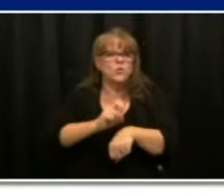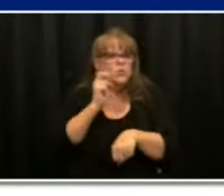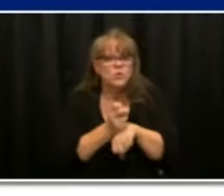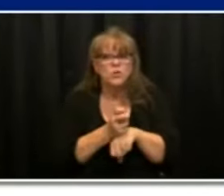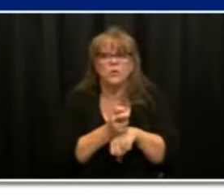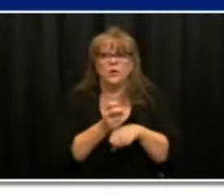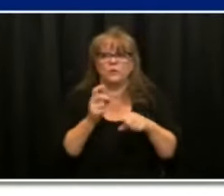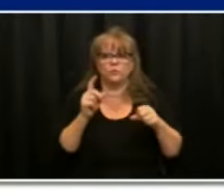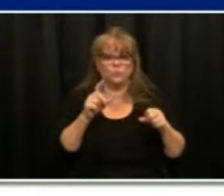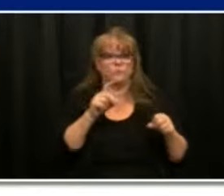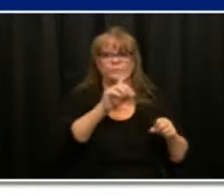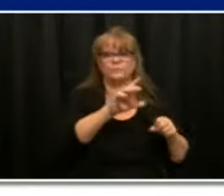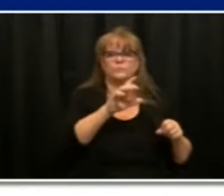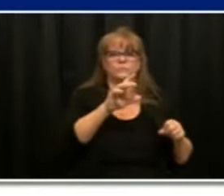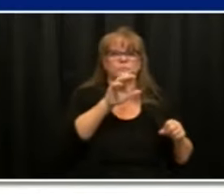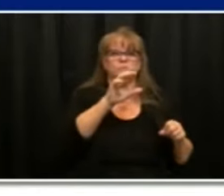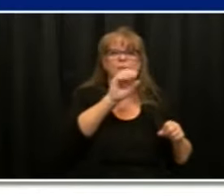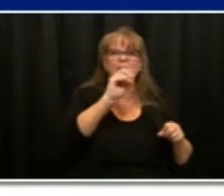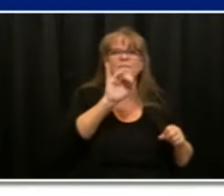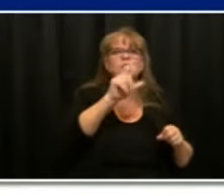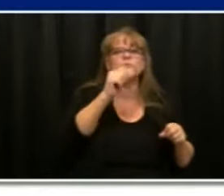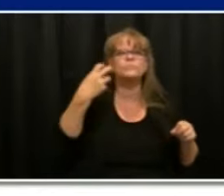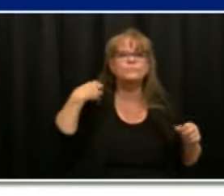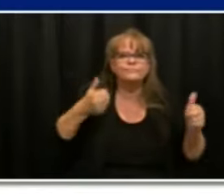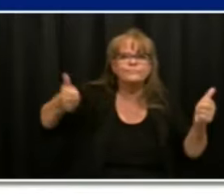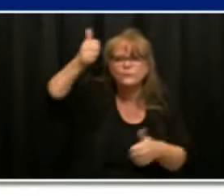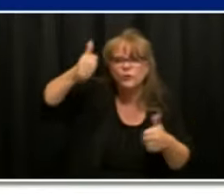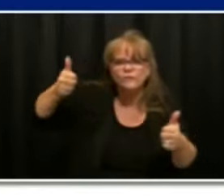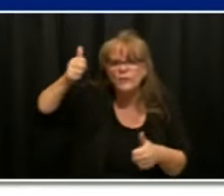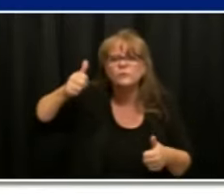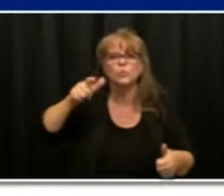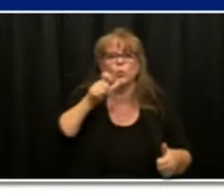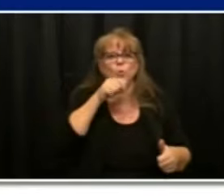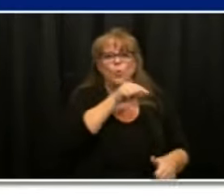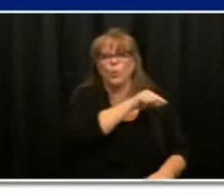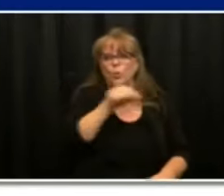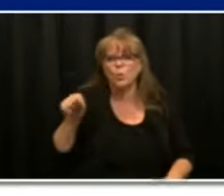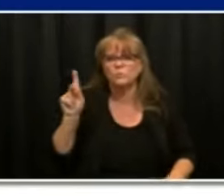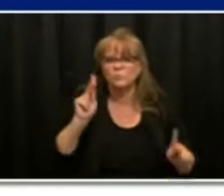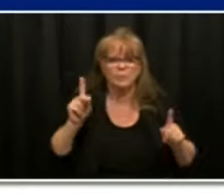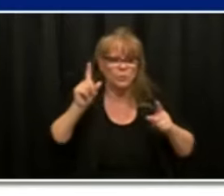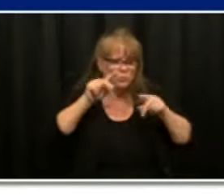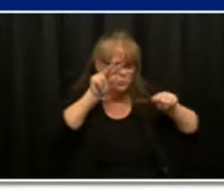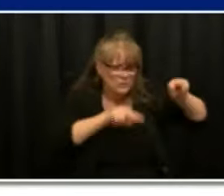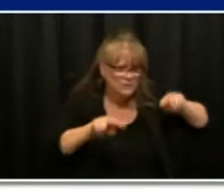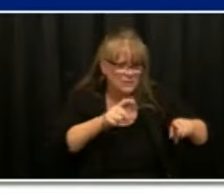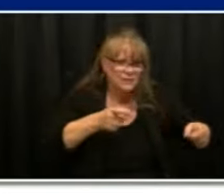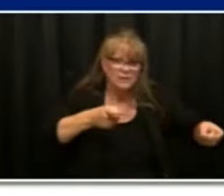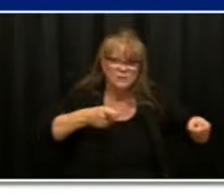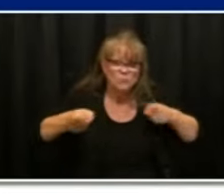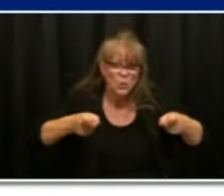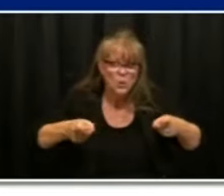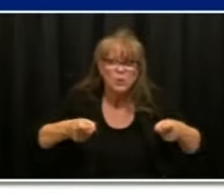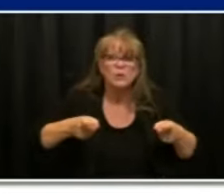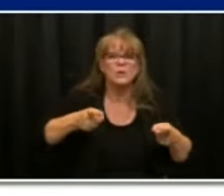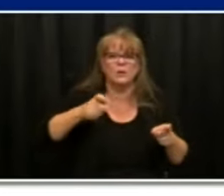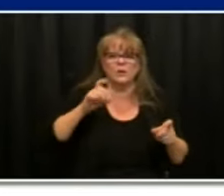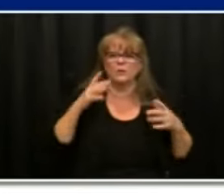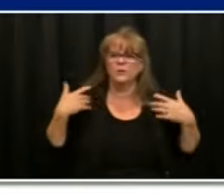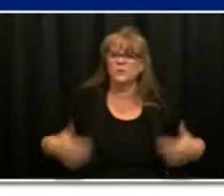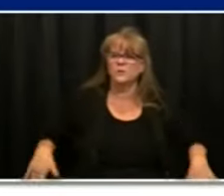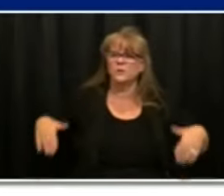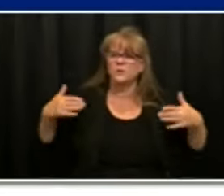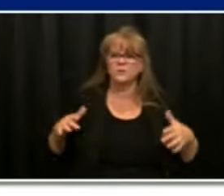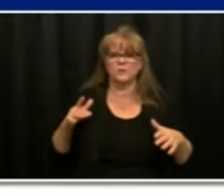DIAL framework. We think that together this will provide a more sustainable path forward while also being nimble to an ever-changing